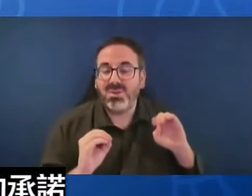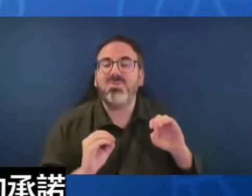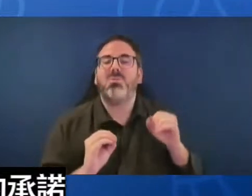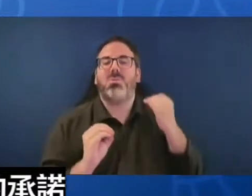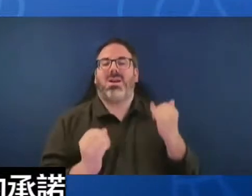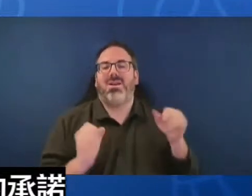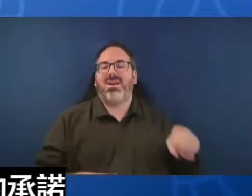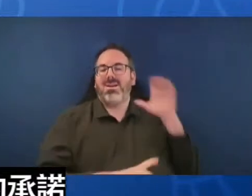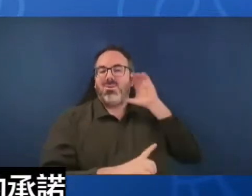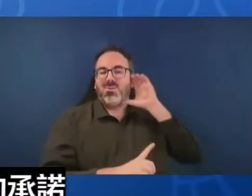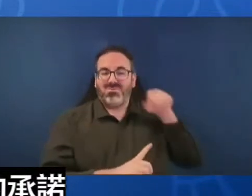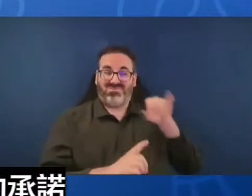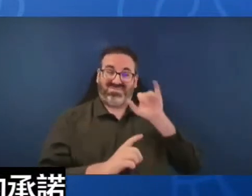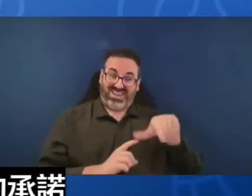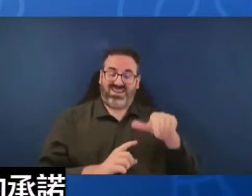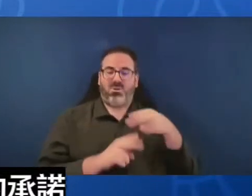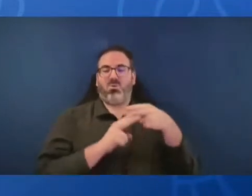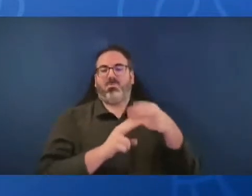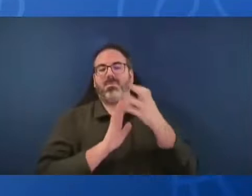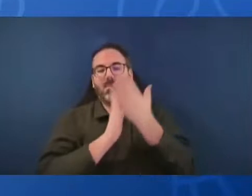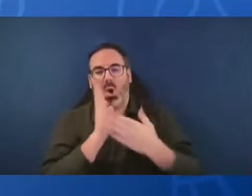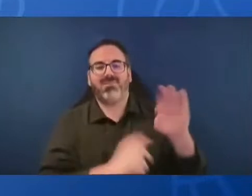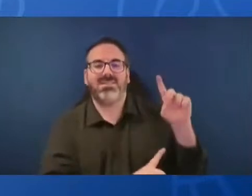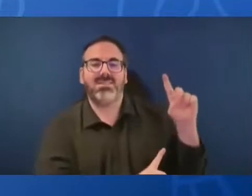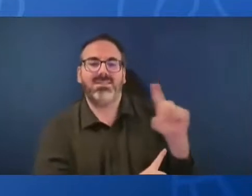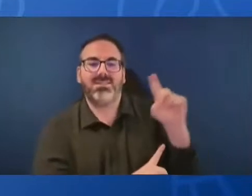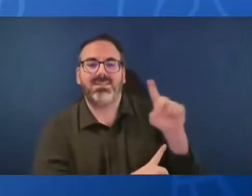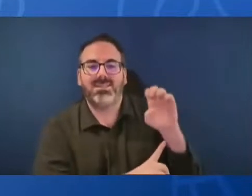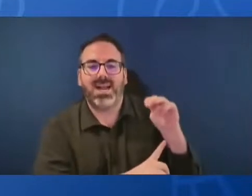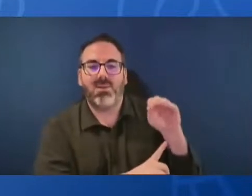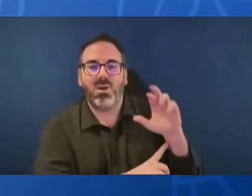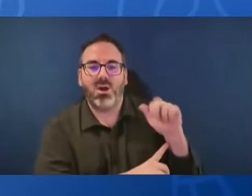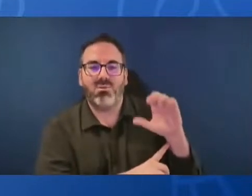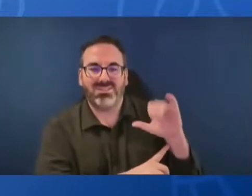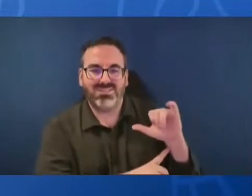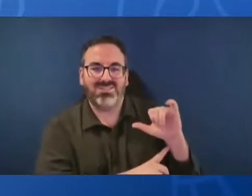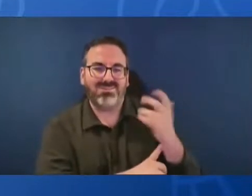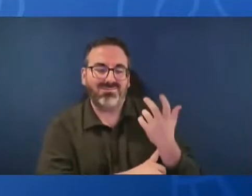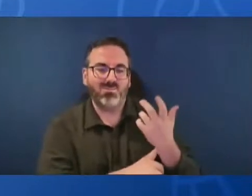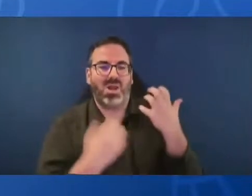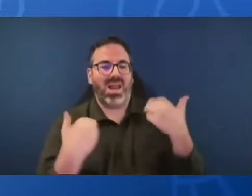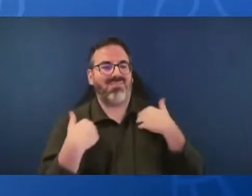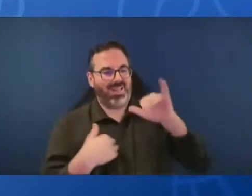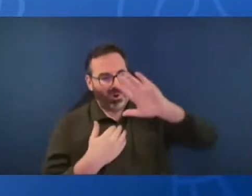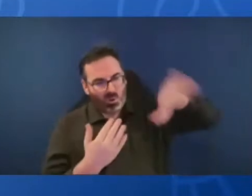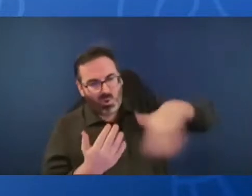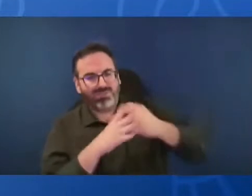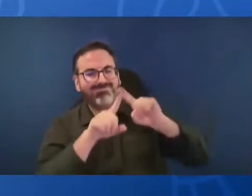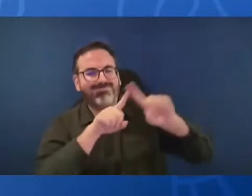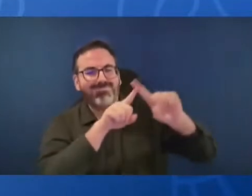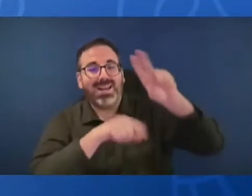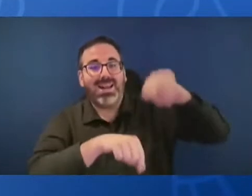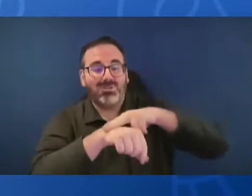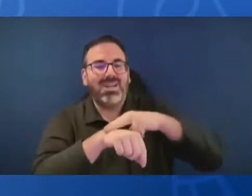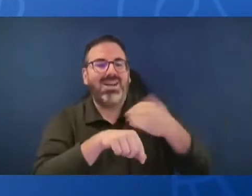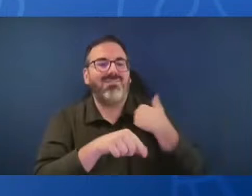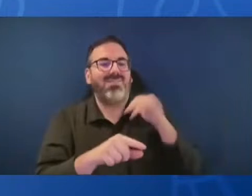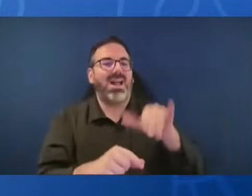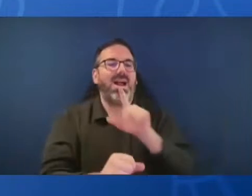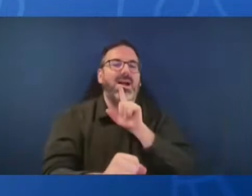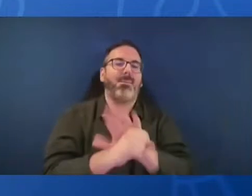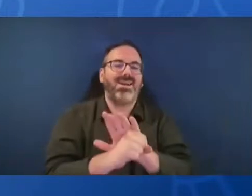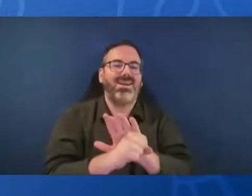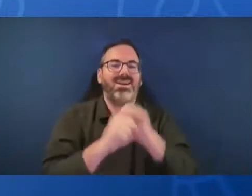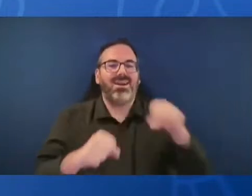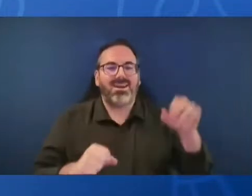commitment that stands. It is the heart of this nation. And certainly that's not going to be ending. The framework of